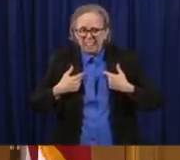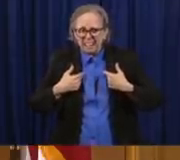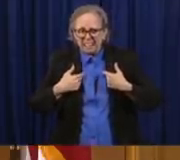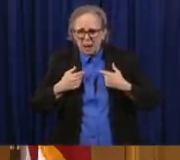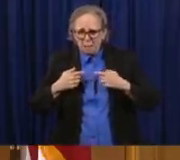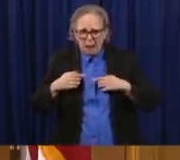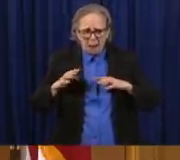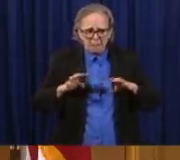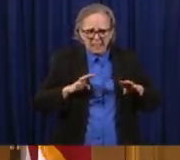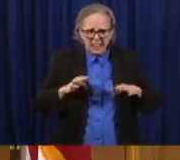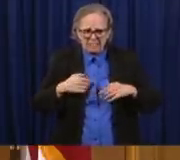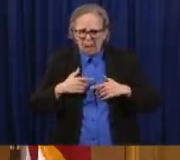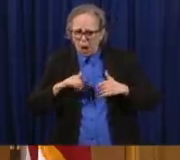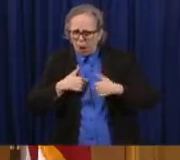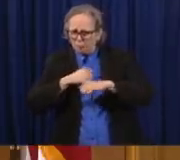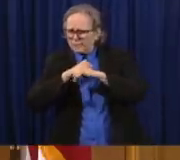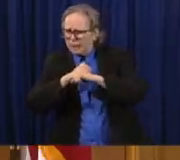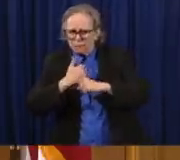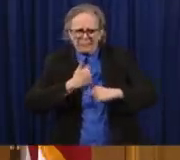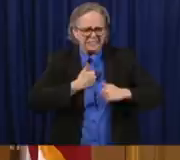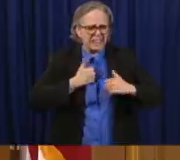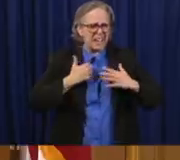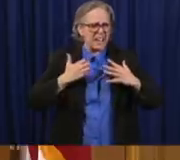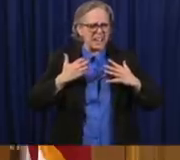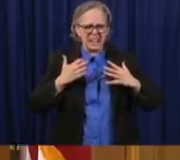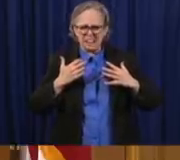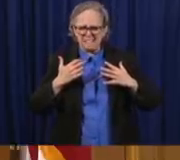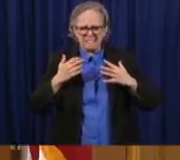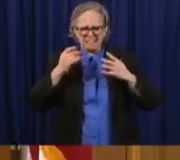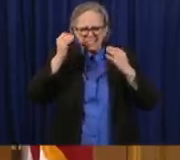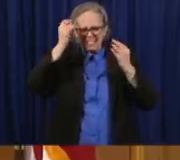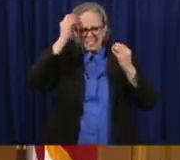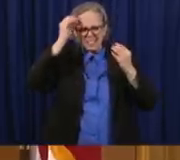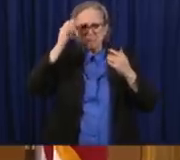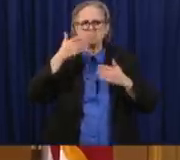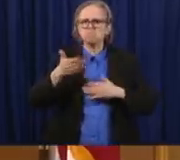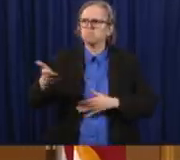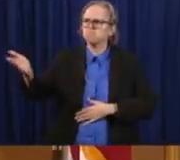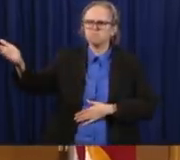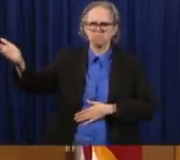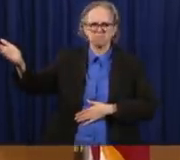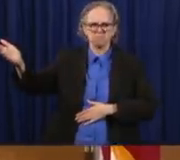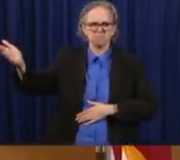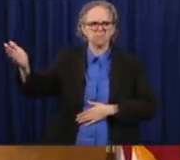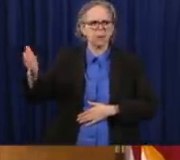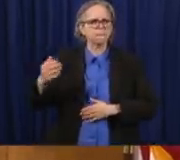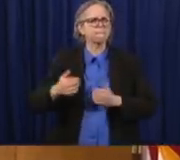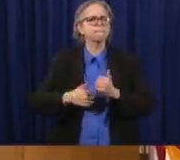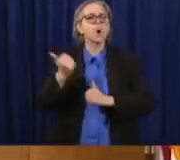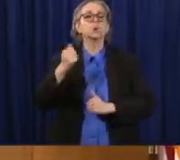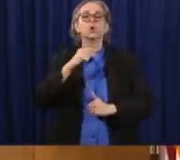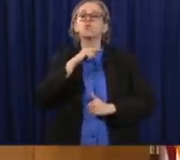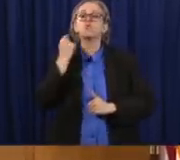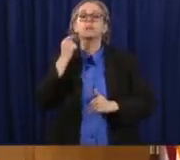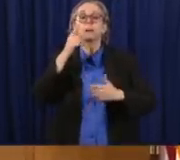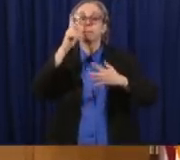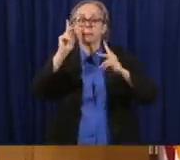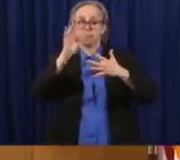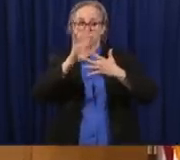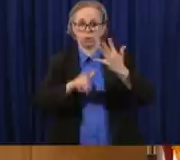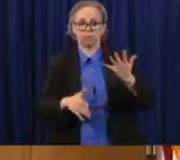own well-being. So we have a slide that shows the people who are most at risk. Older adults, people